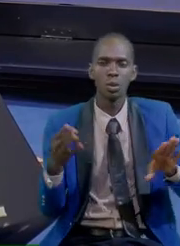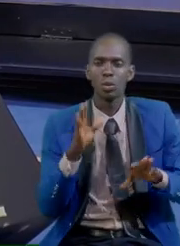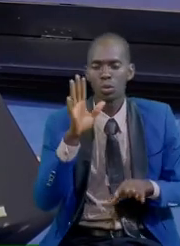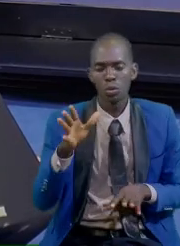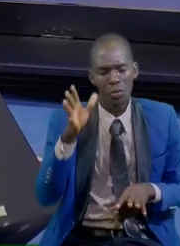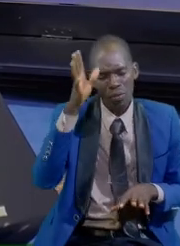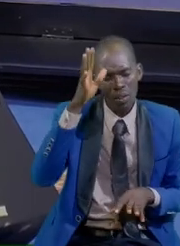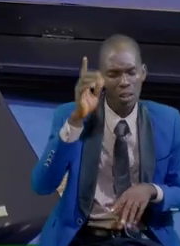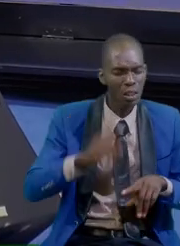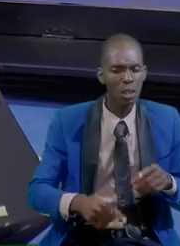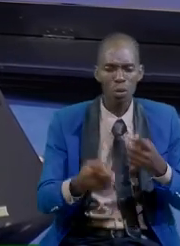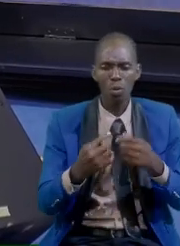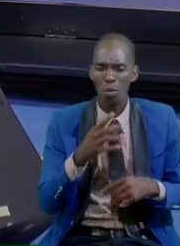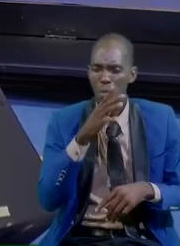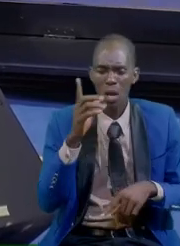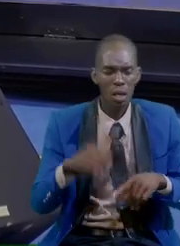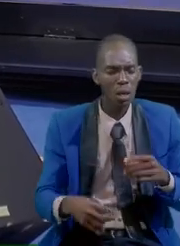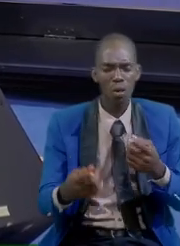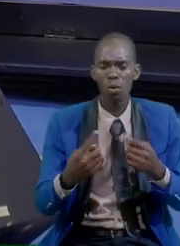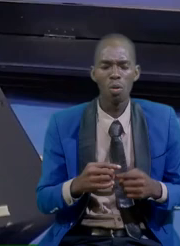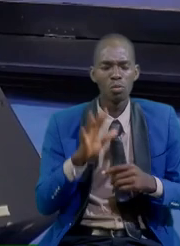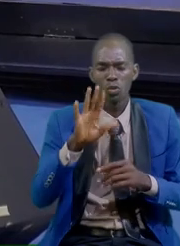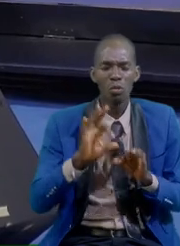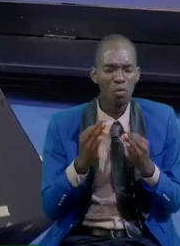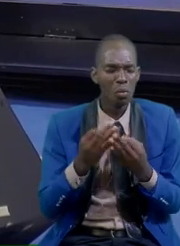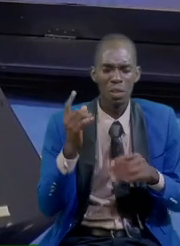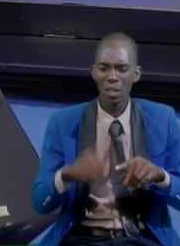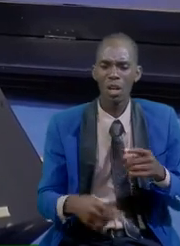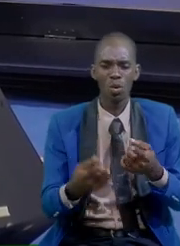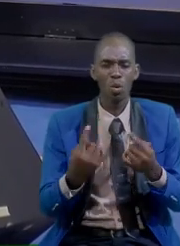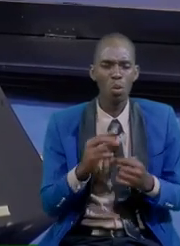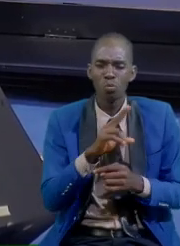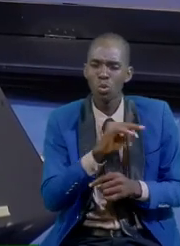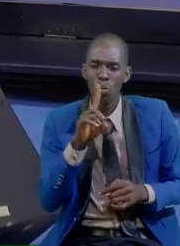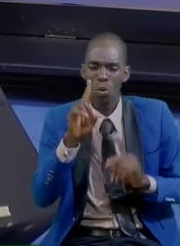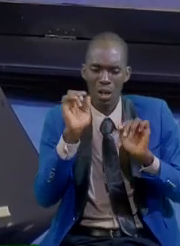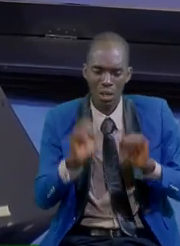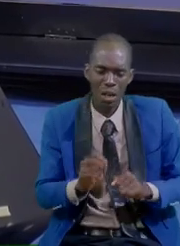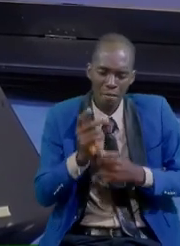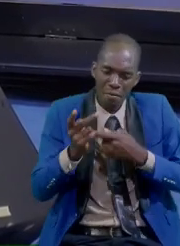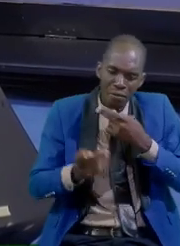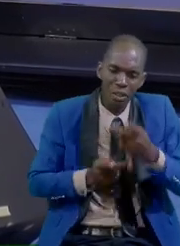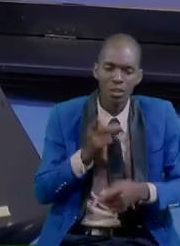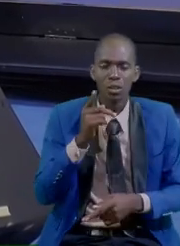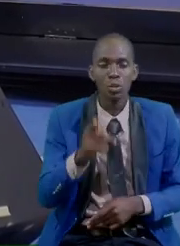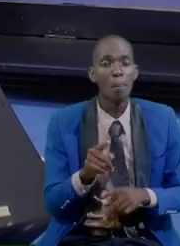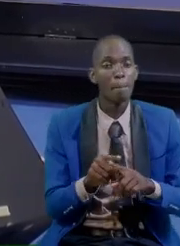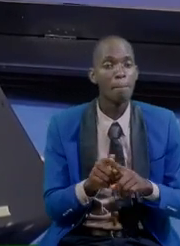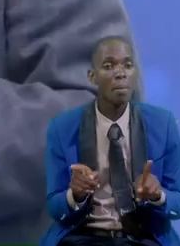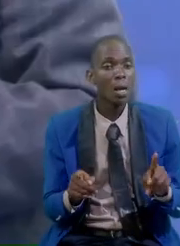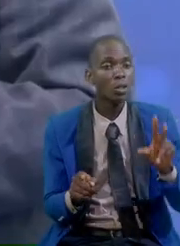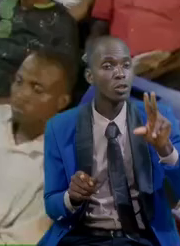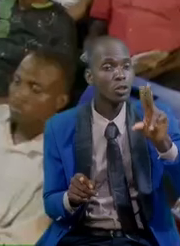friends cannot come, nobody can visit you. You are there at their mercy. But no, no, no, no,